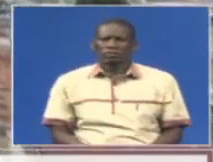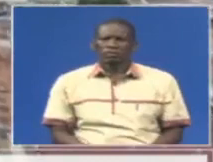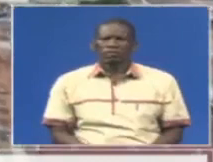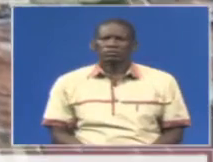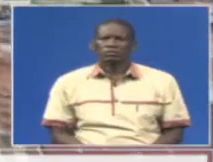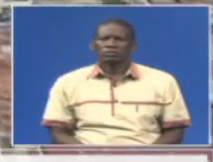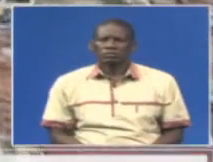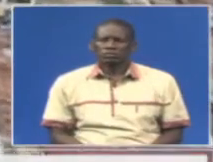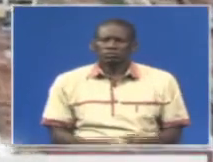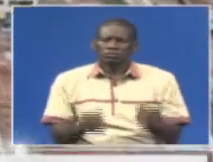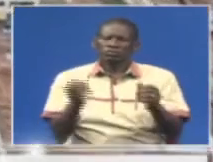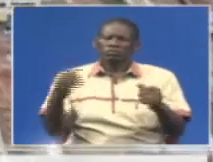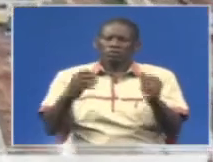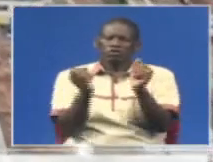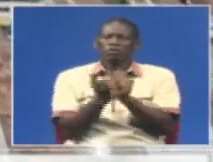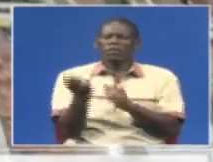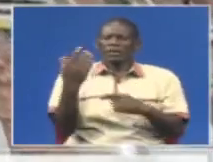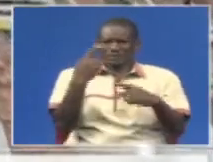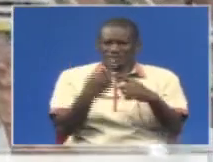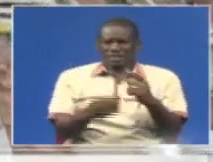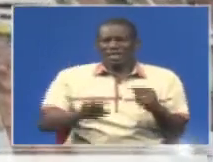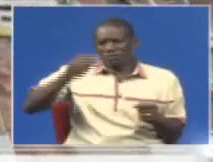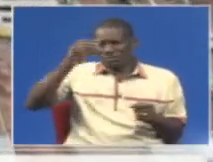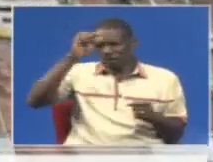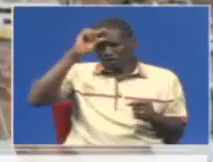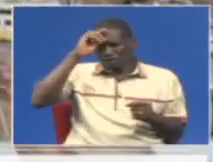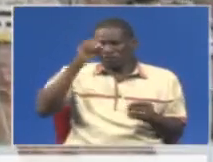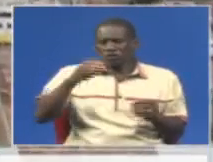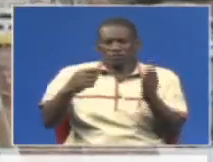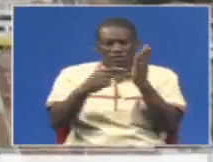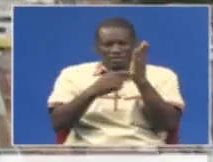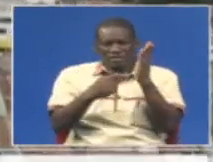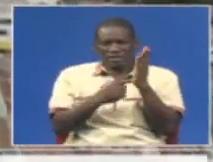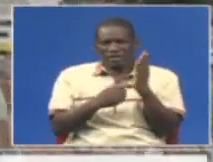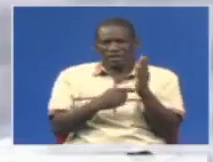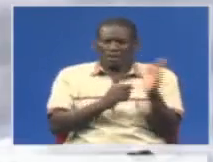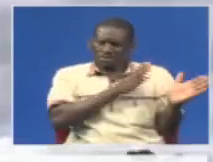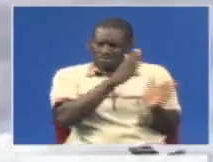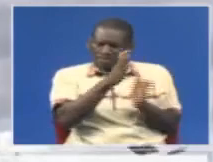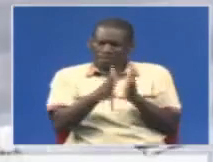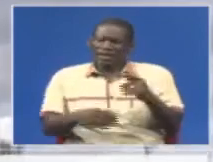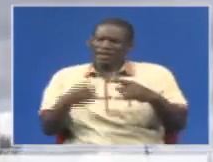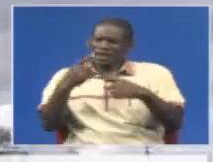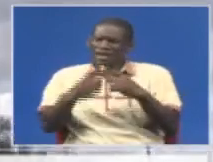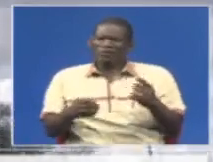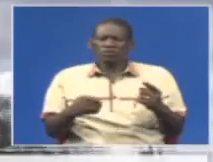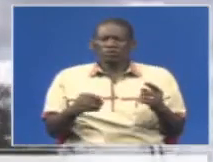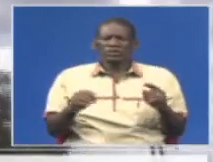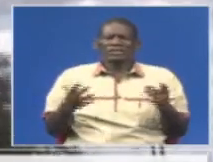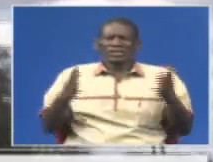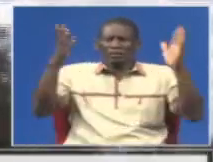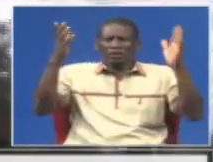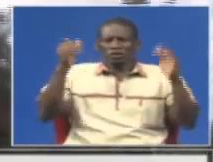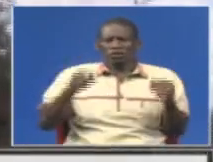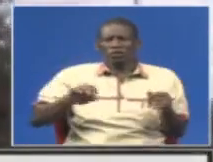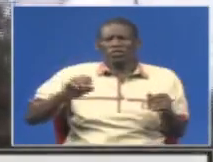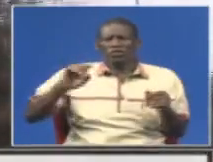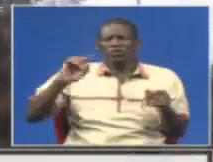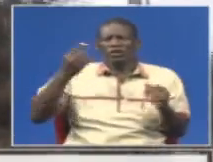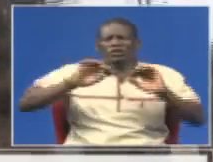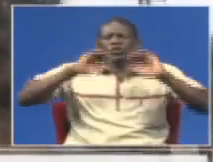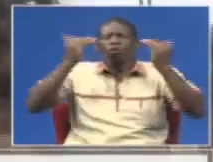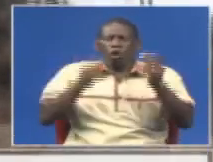In November last year, the county government of Taita Taveta planned for the annual commemoration of the First World